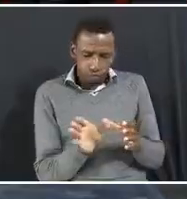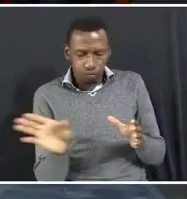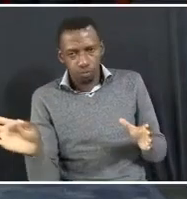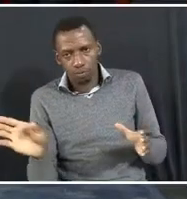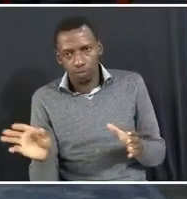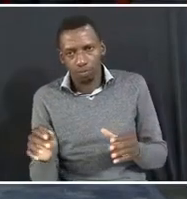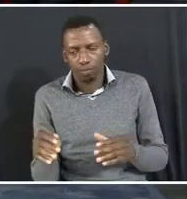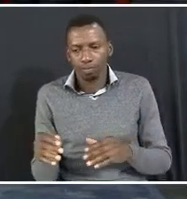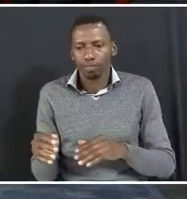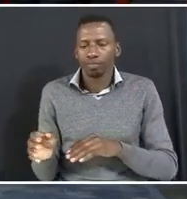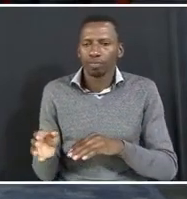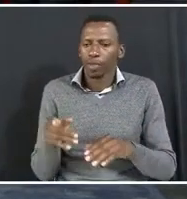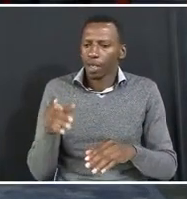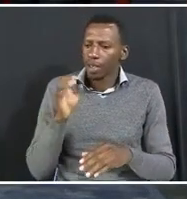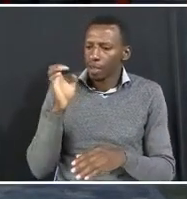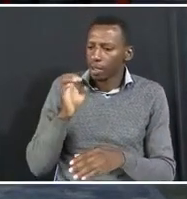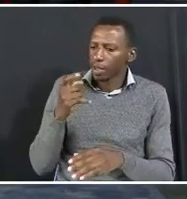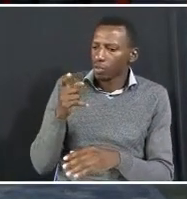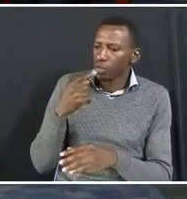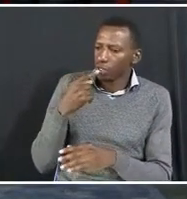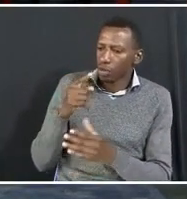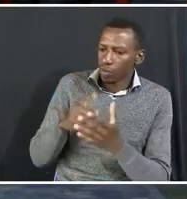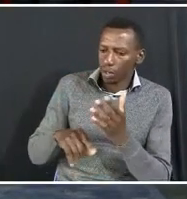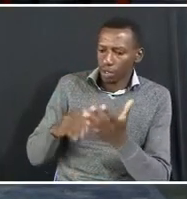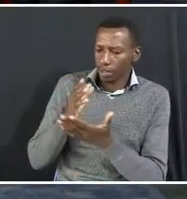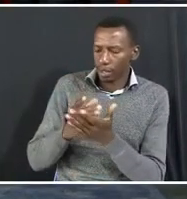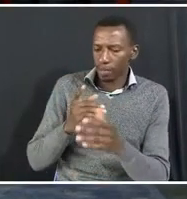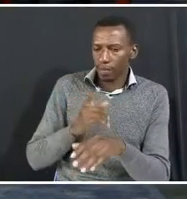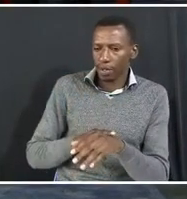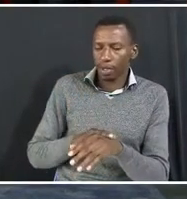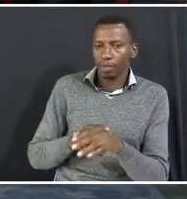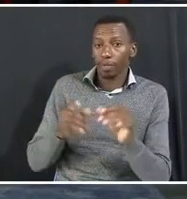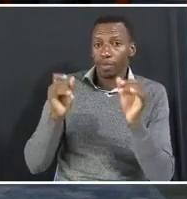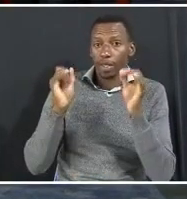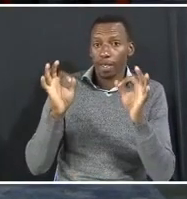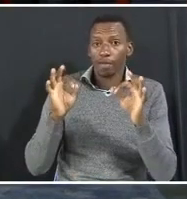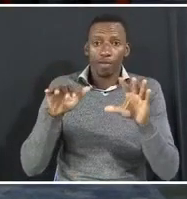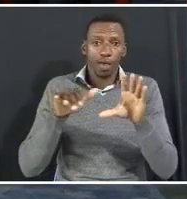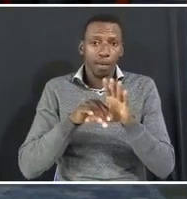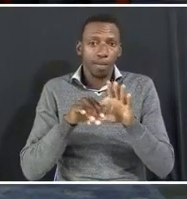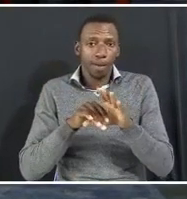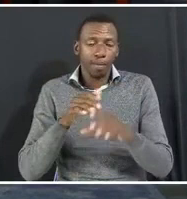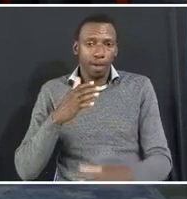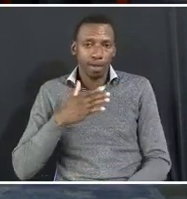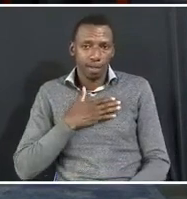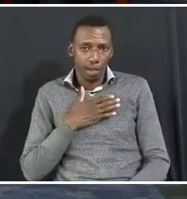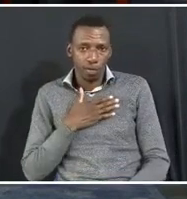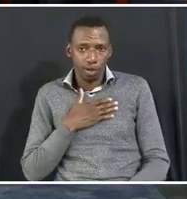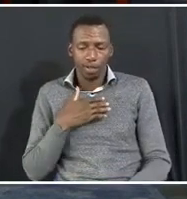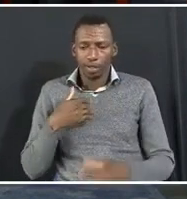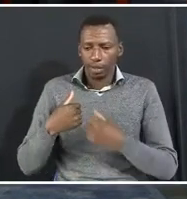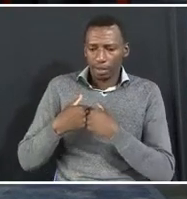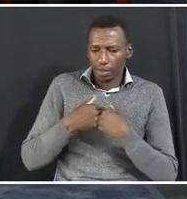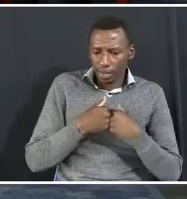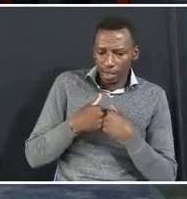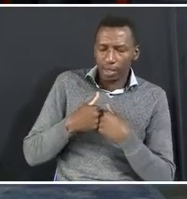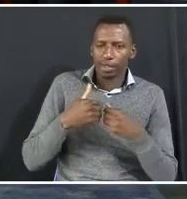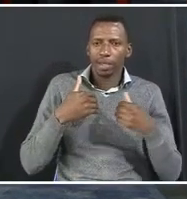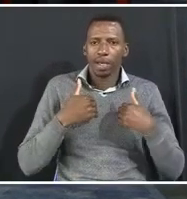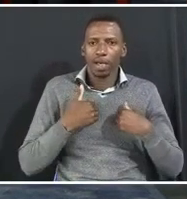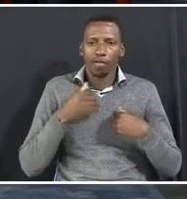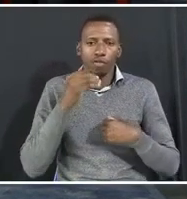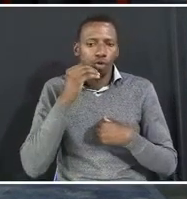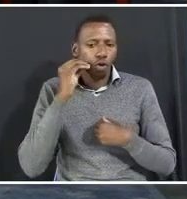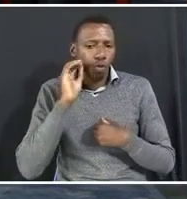you've mentioned sometimes that when our members are faced with the issues at their home,